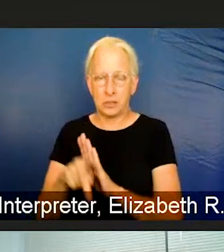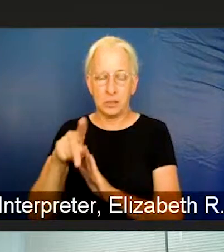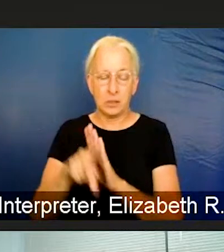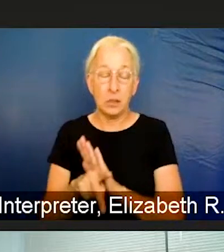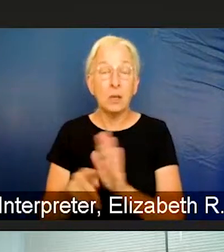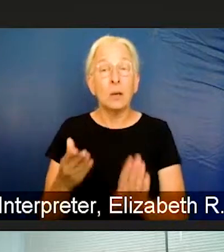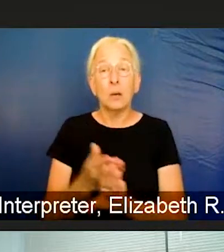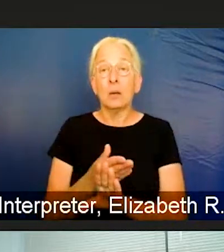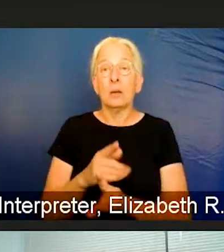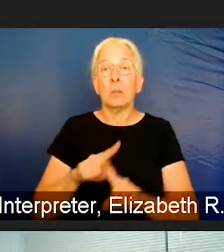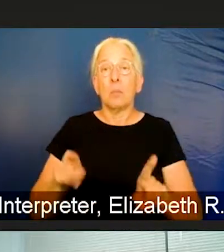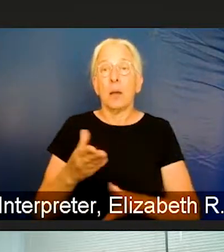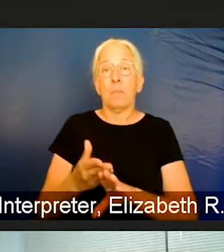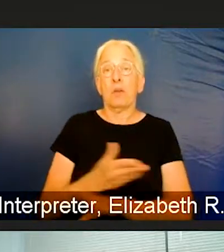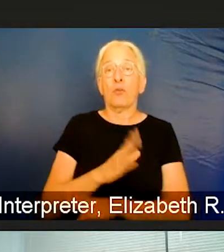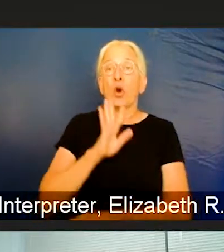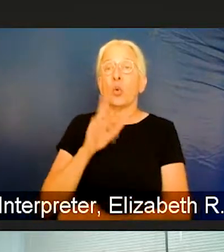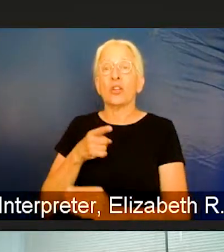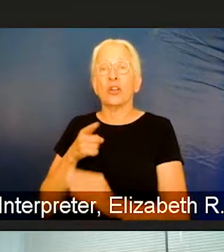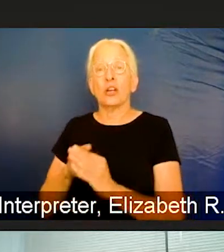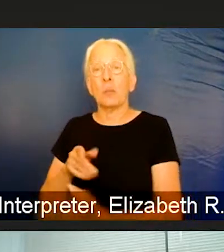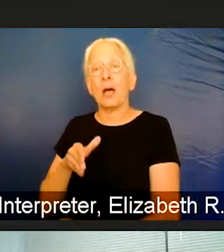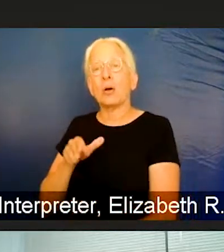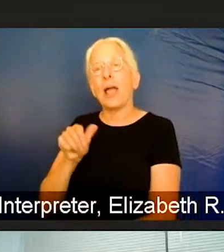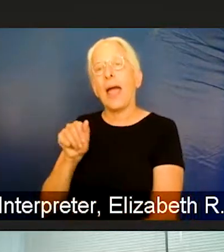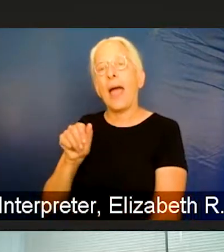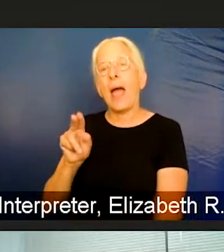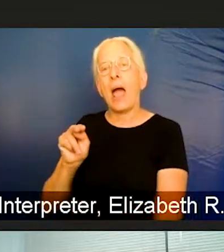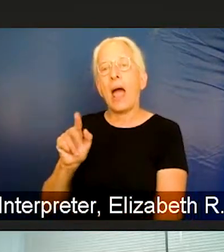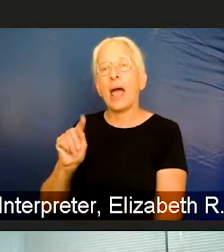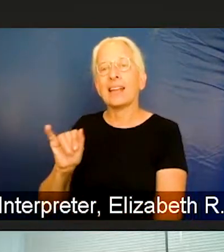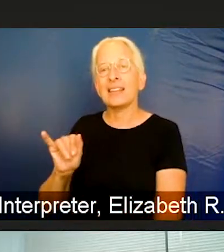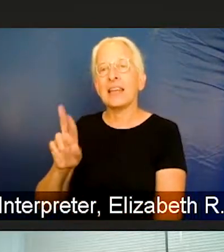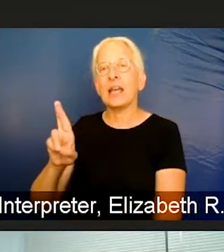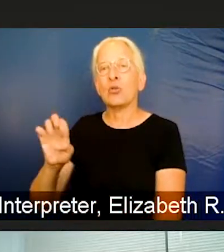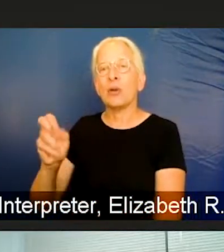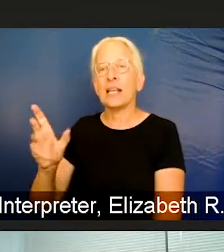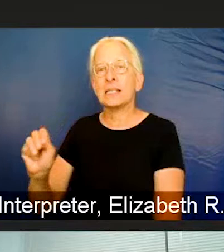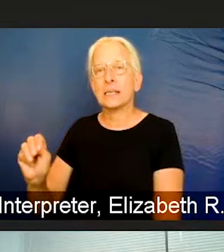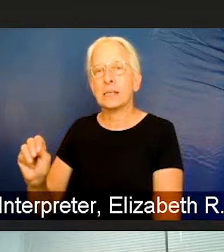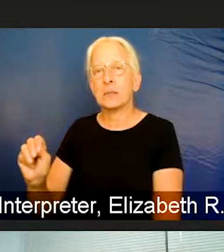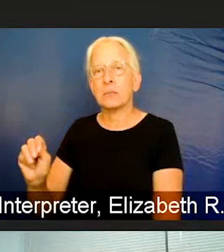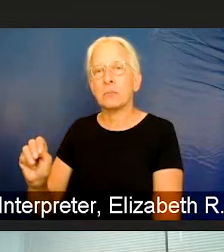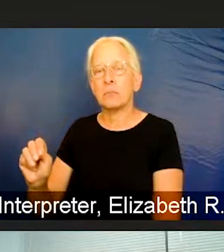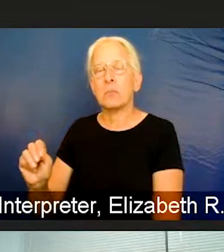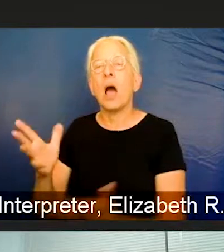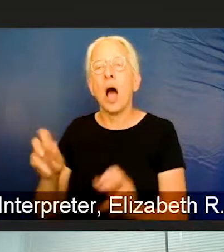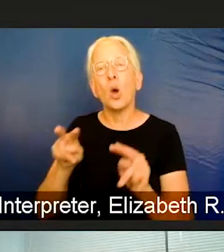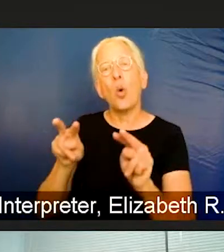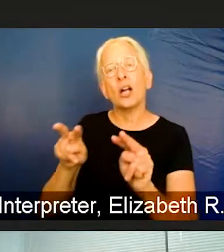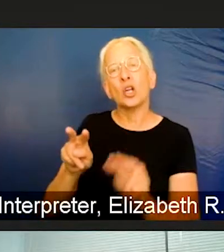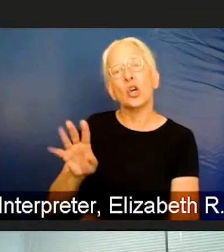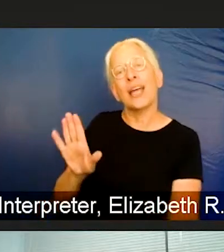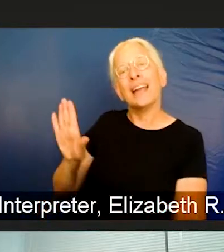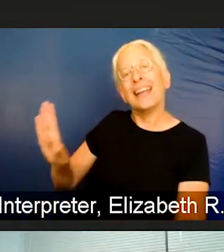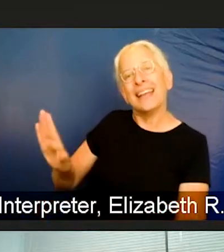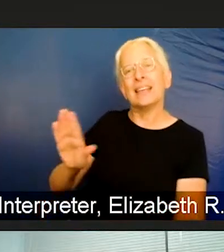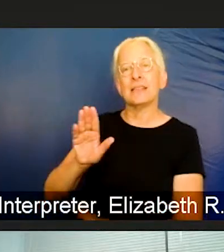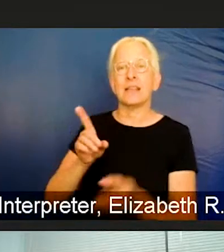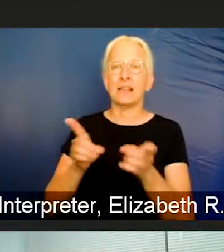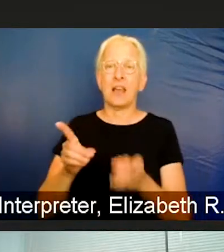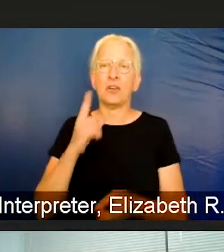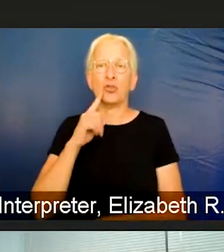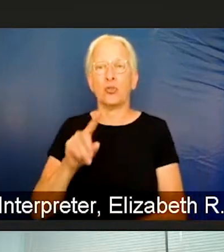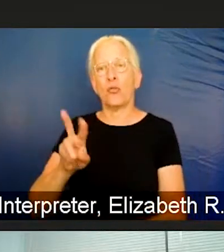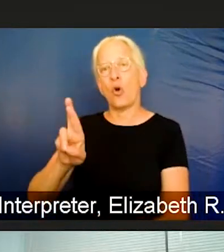we talk about anti-racism, let's look at the definition that he offers for racism.